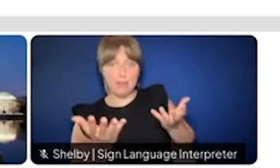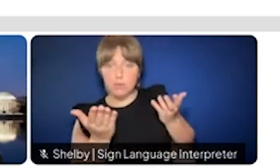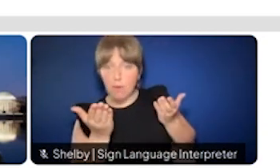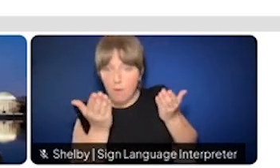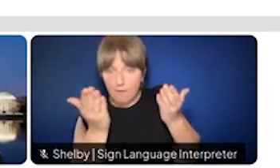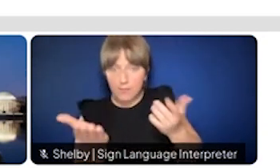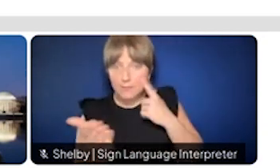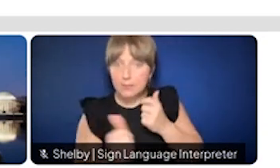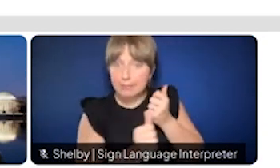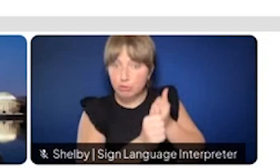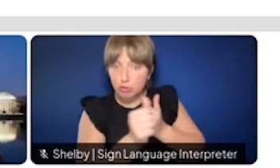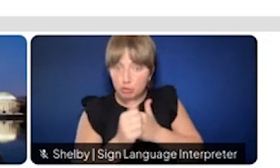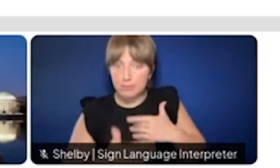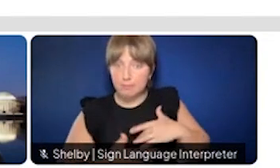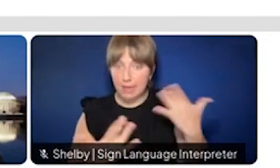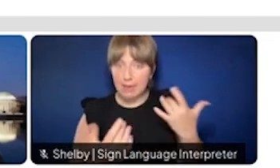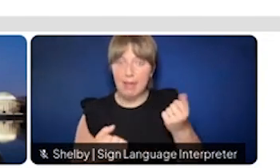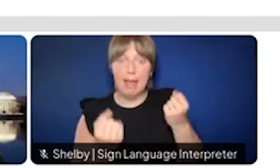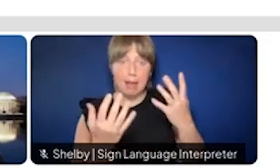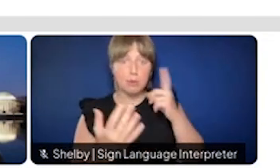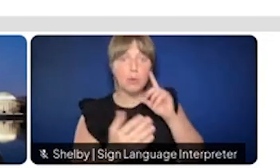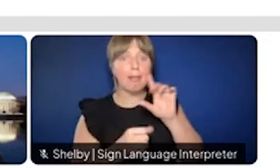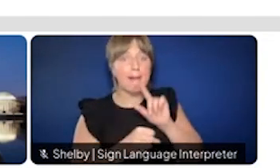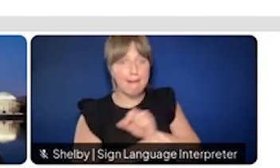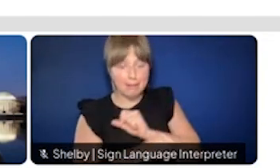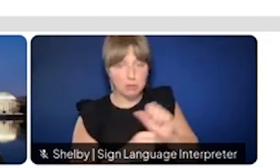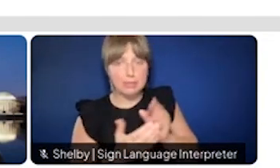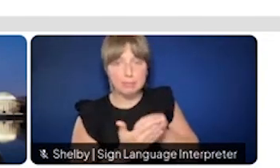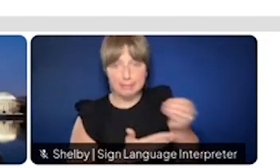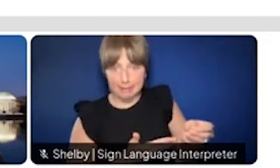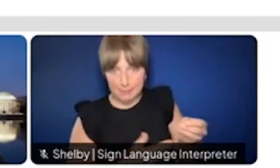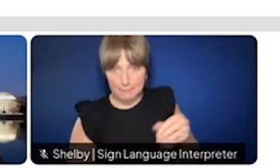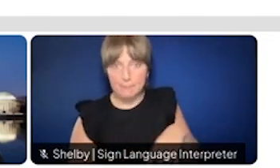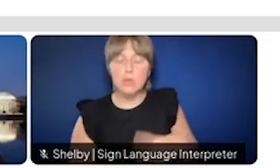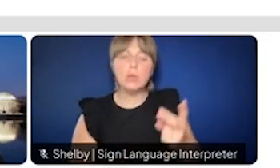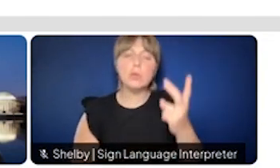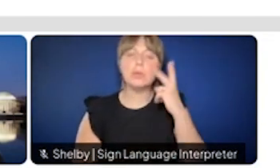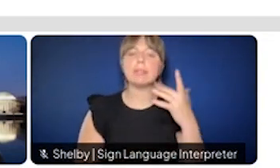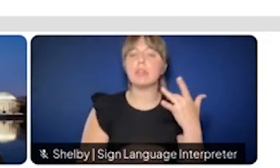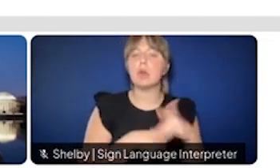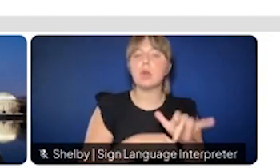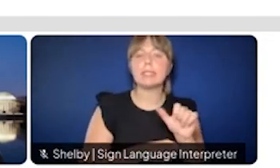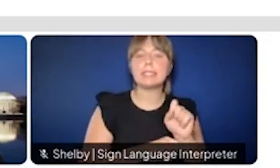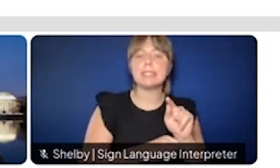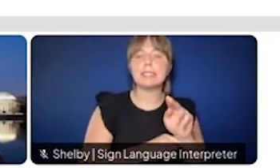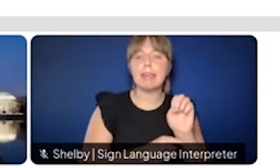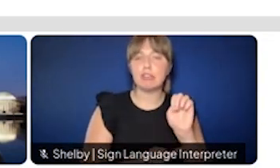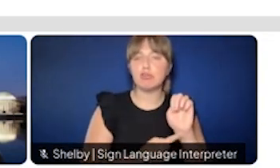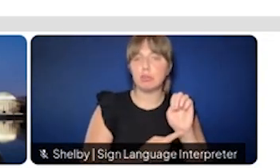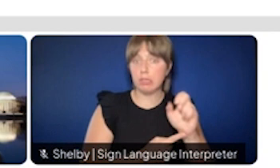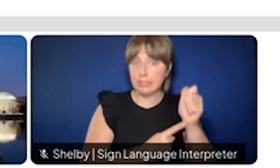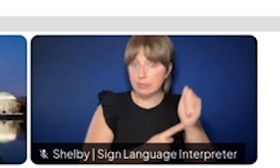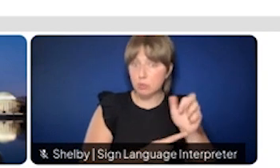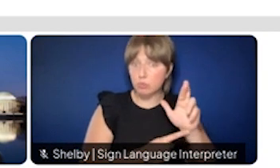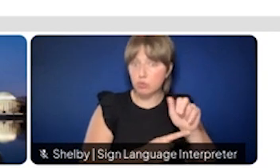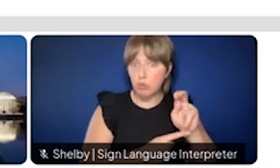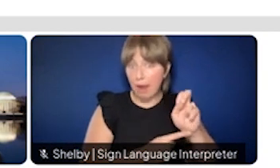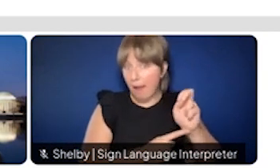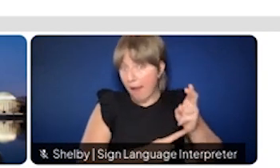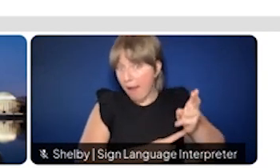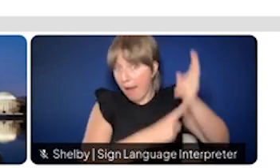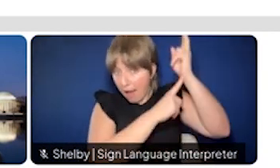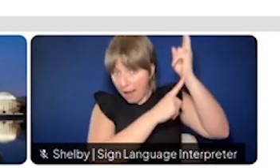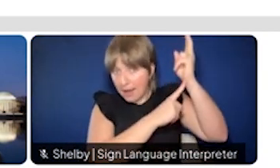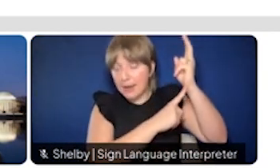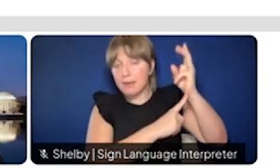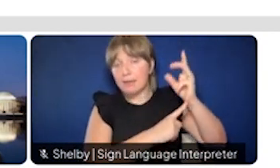one of these events, how much of it is actually taken up. And you can see that at the early stages, subscription rates are very, very high. And then at the later stages,